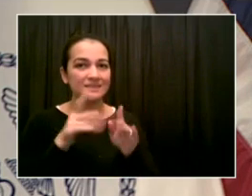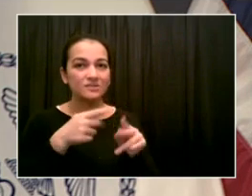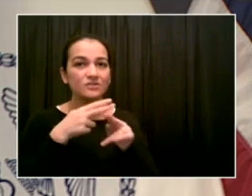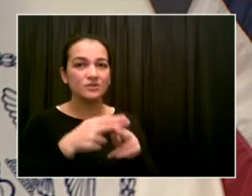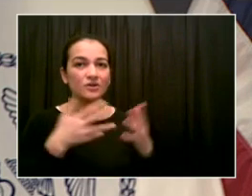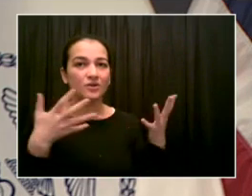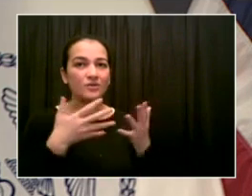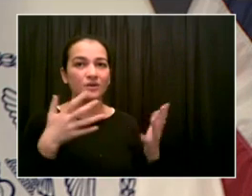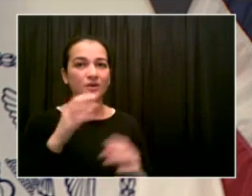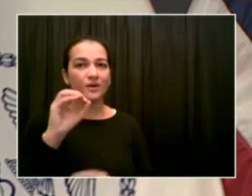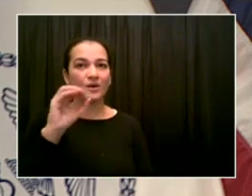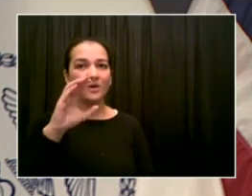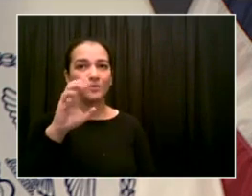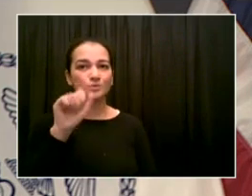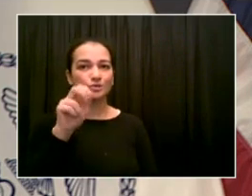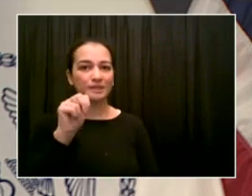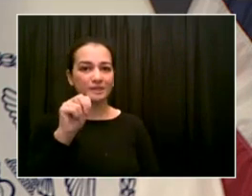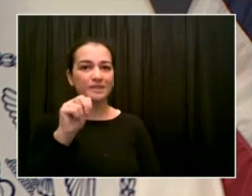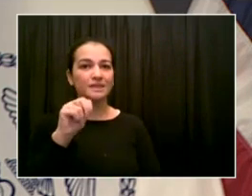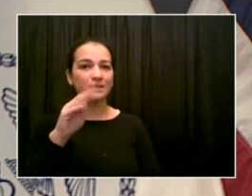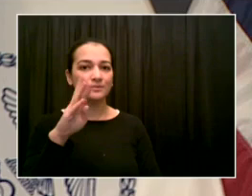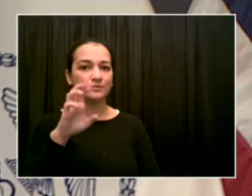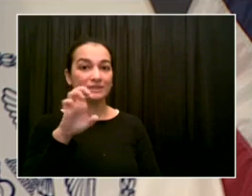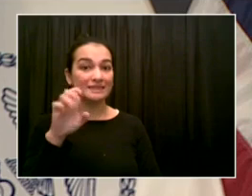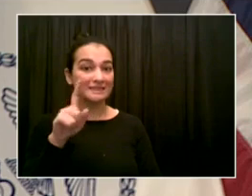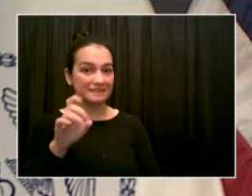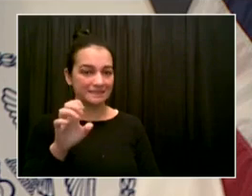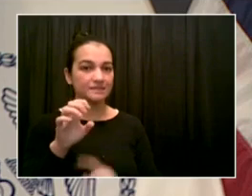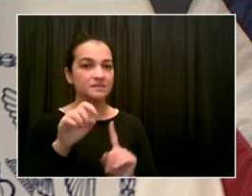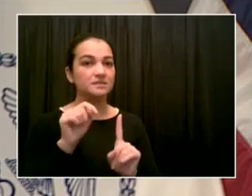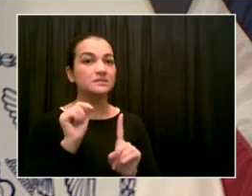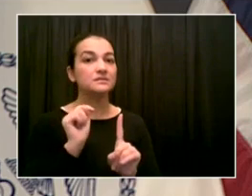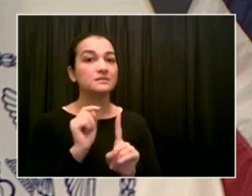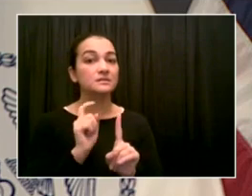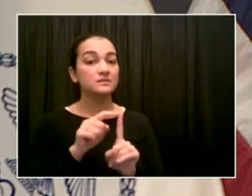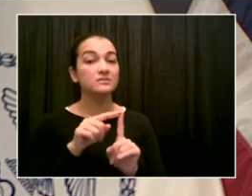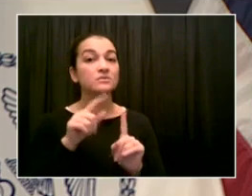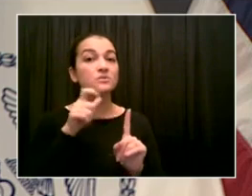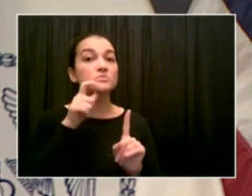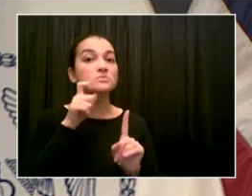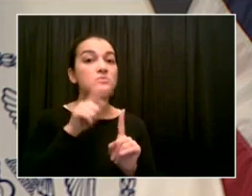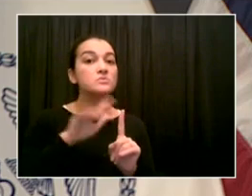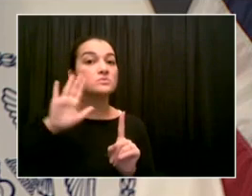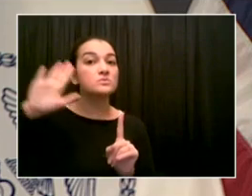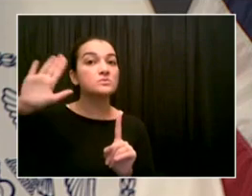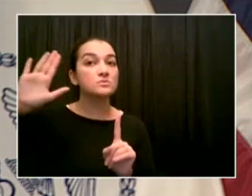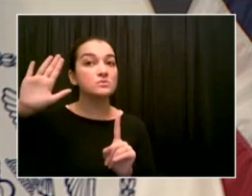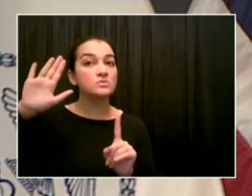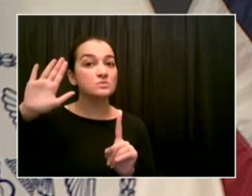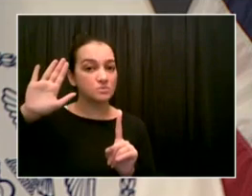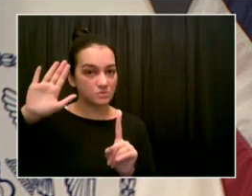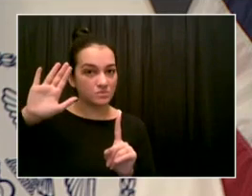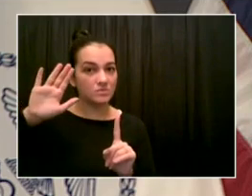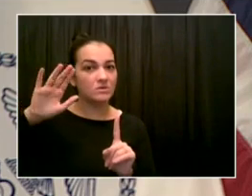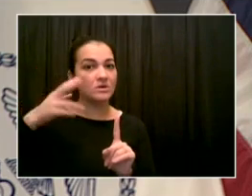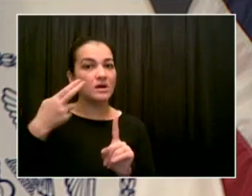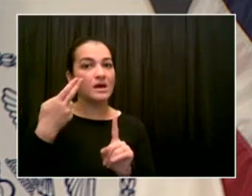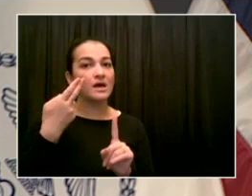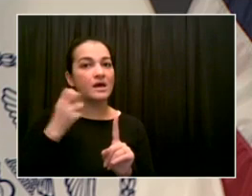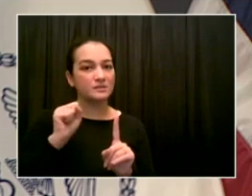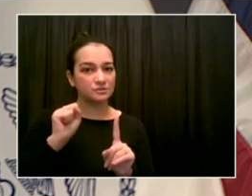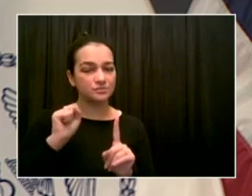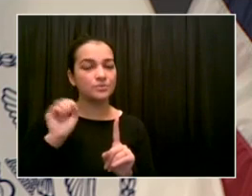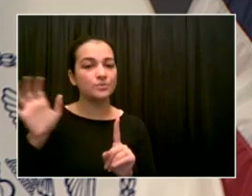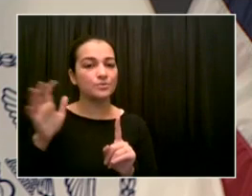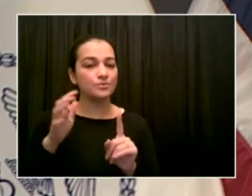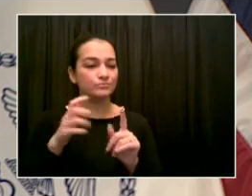it notified the state that it no longer was requiring competing athletes to have proof of at least one vaccination shot. When